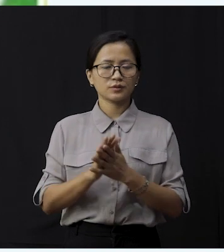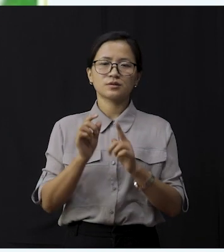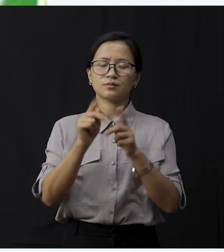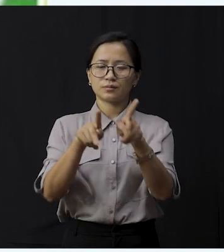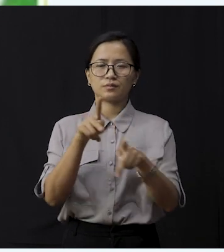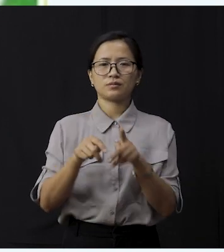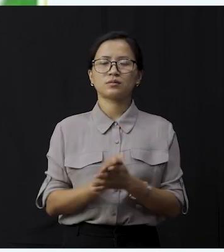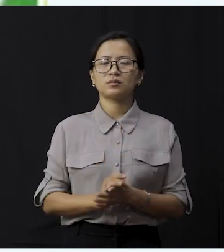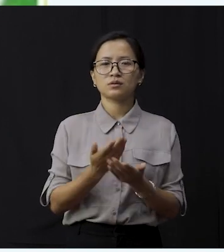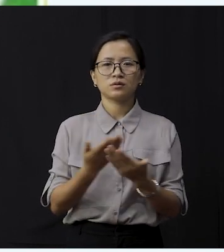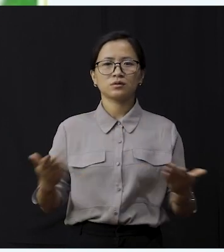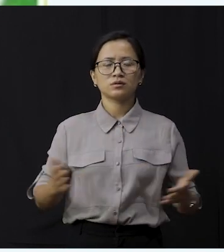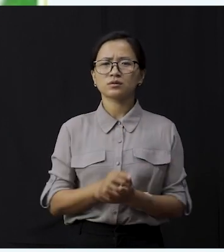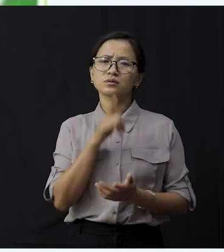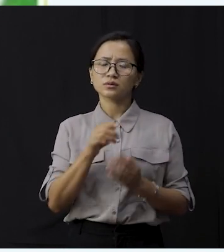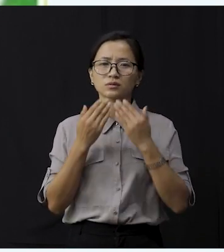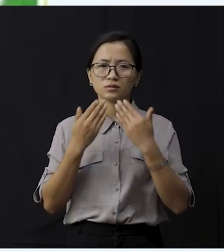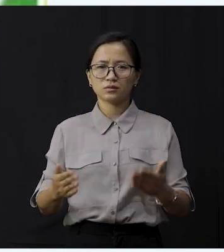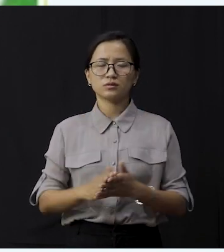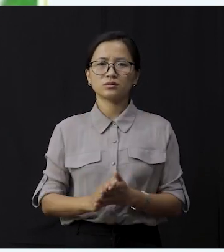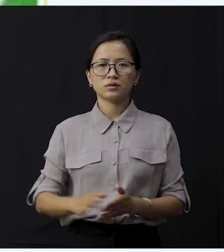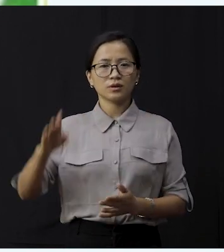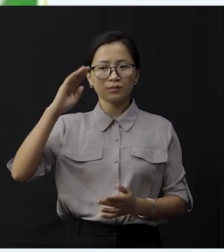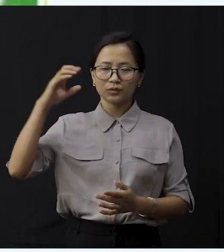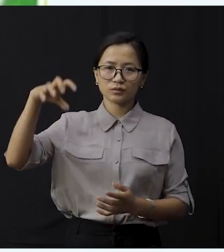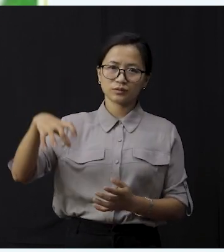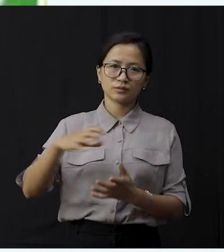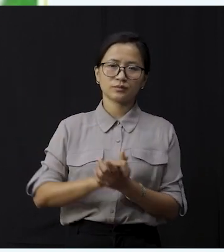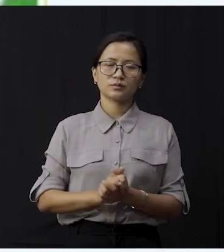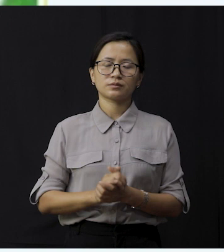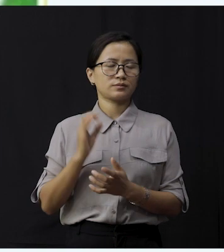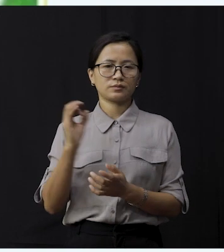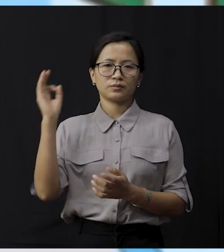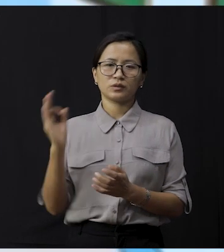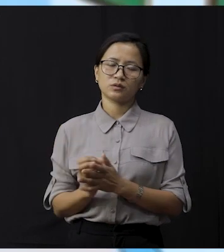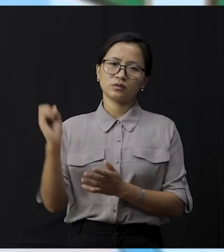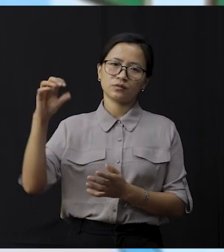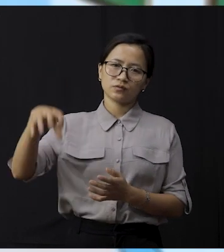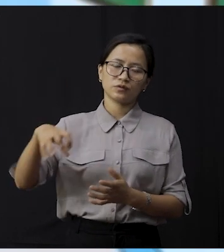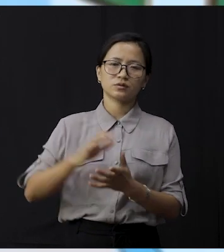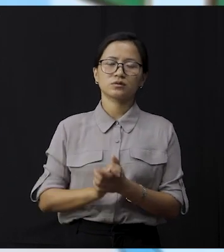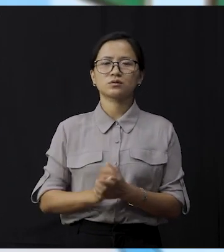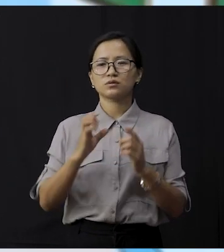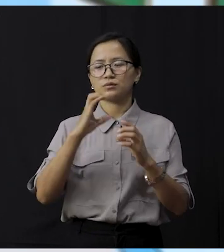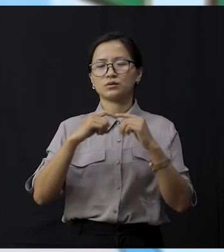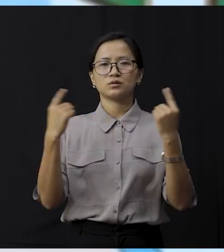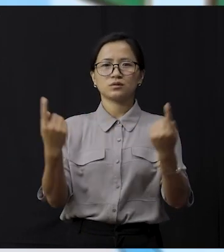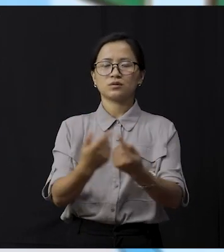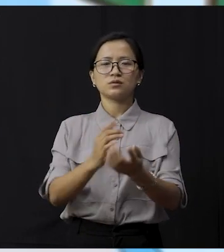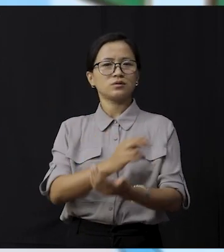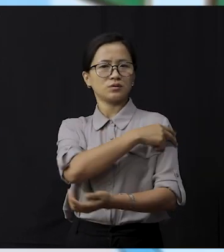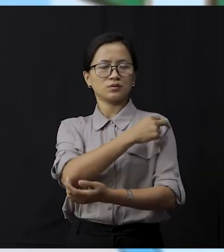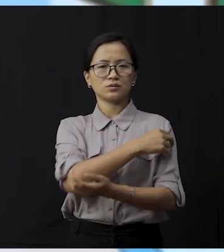properties, such as a school, a hospital, a police, post office, or a community hall? Is that